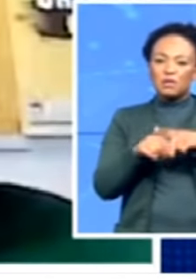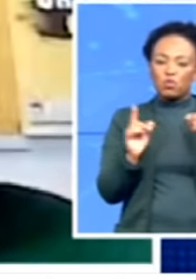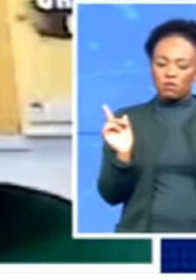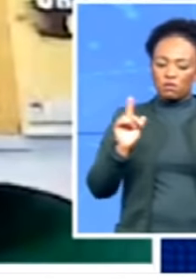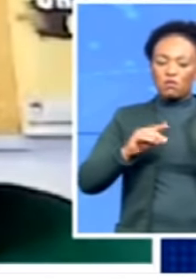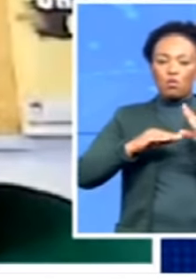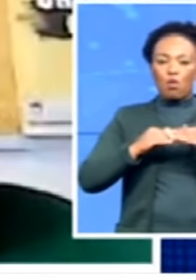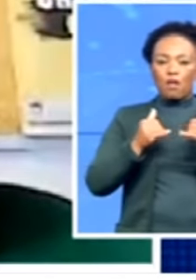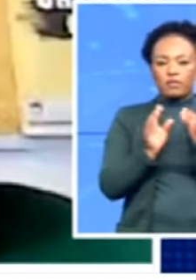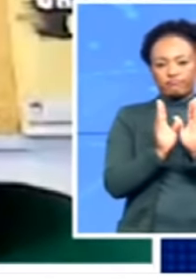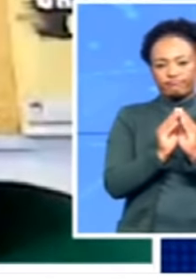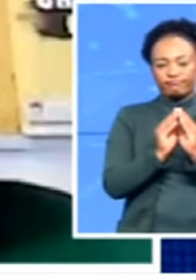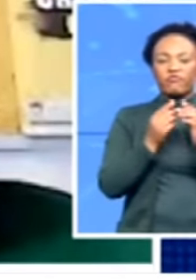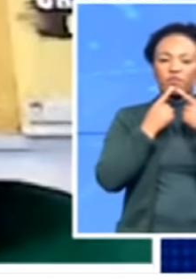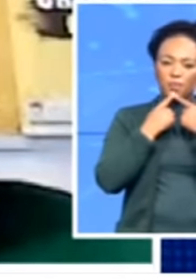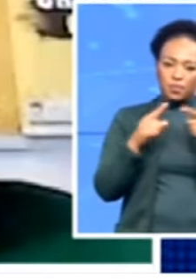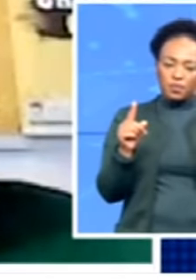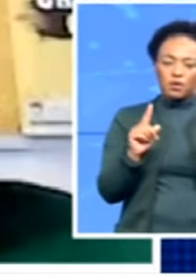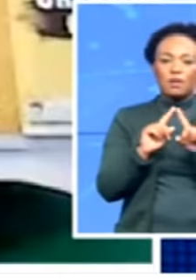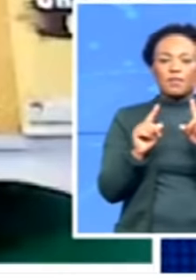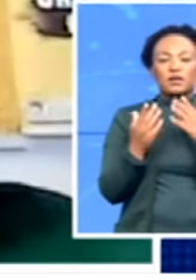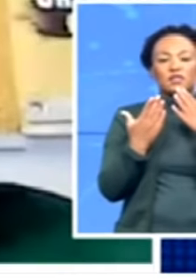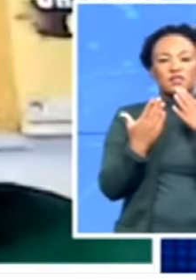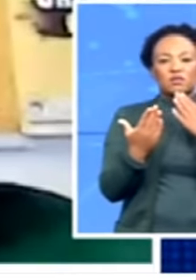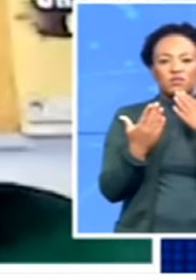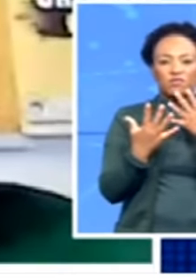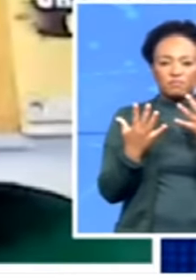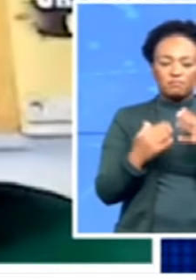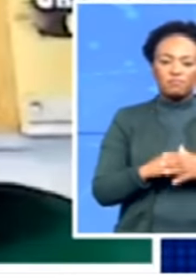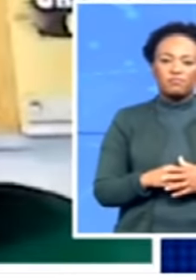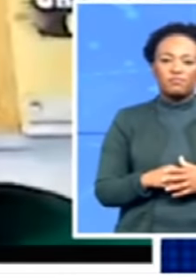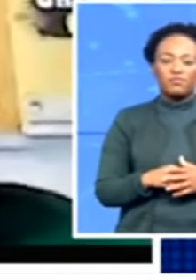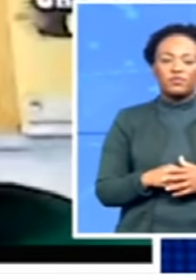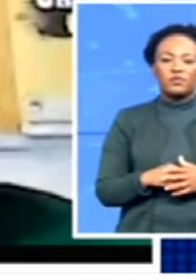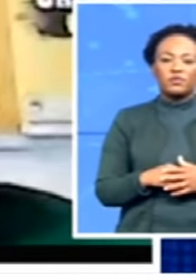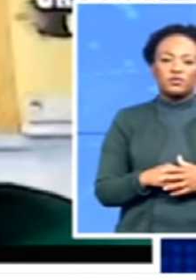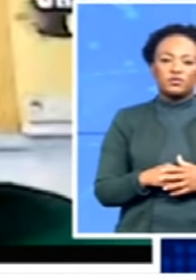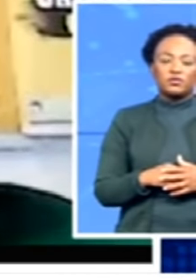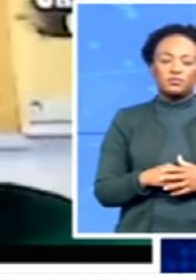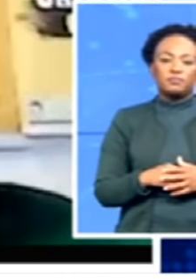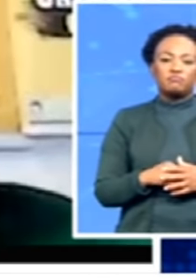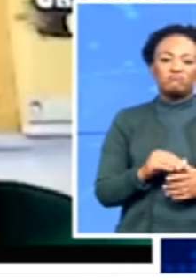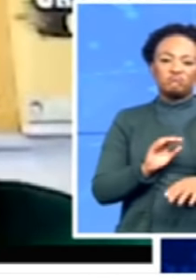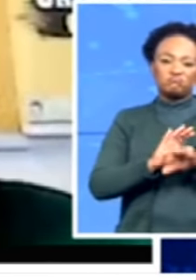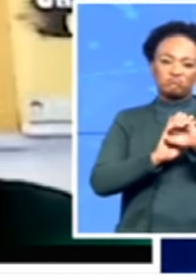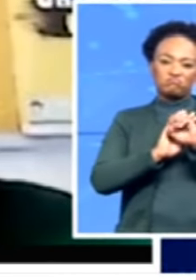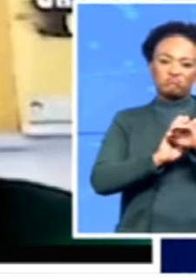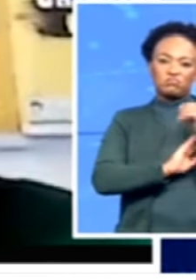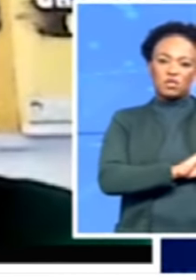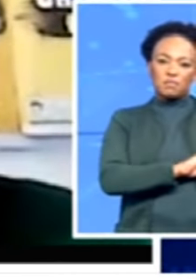Otherwise, thank you very much for our press briefing that we had to share with everyone today.